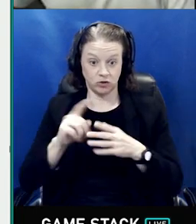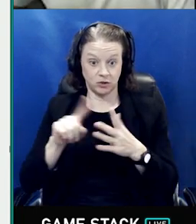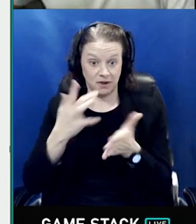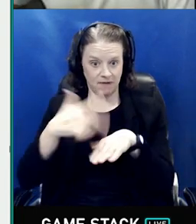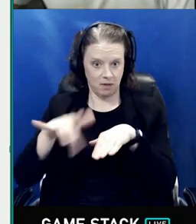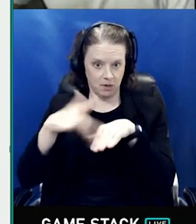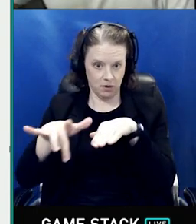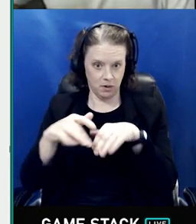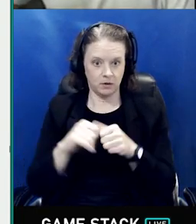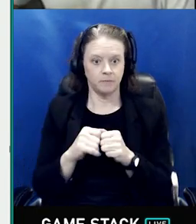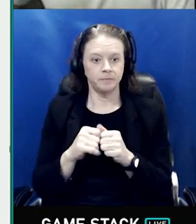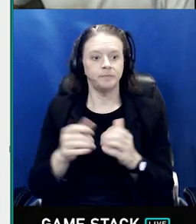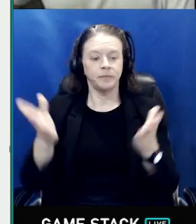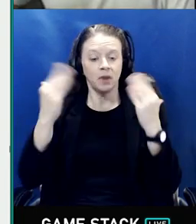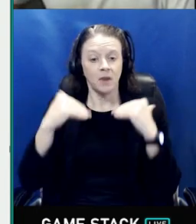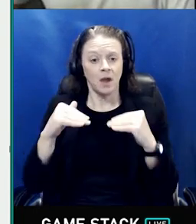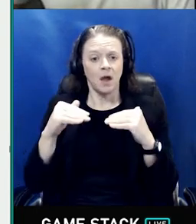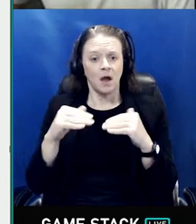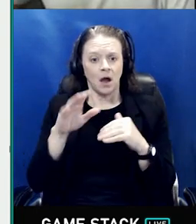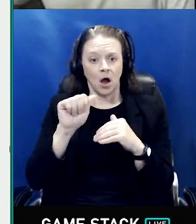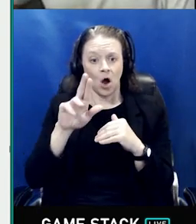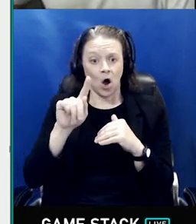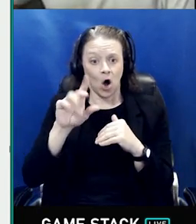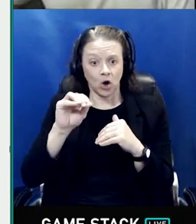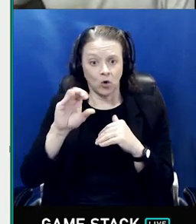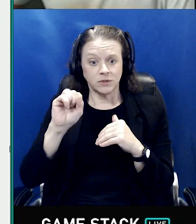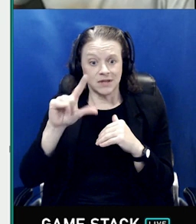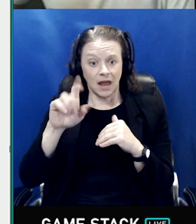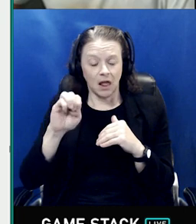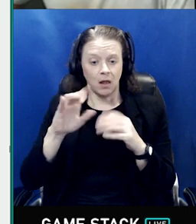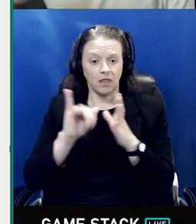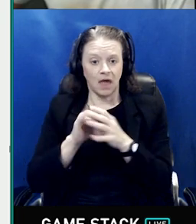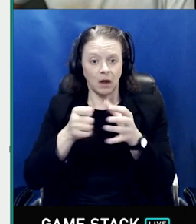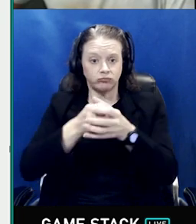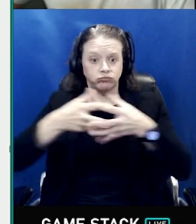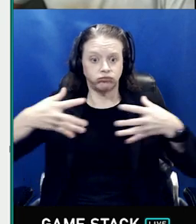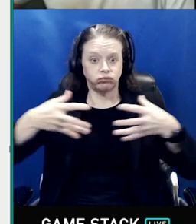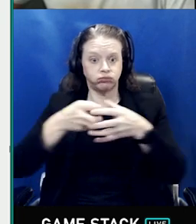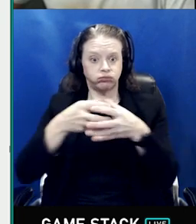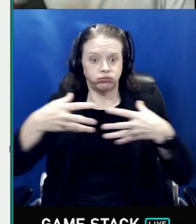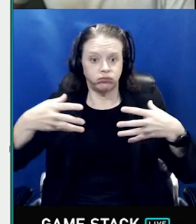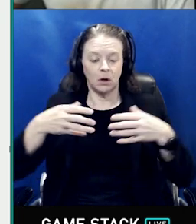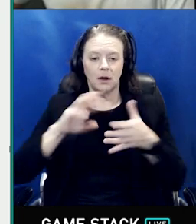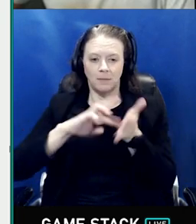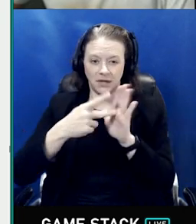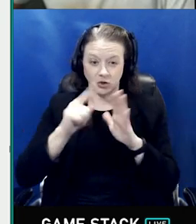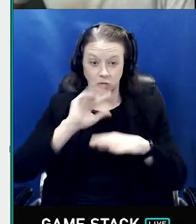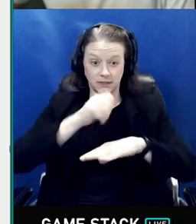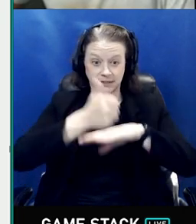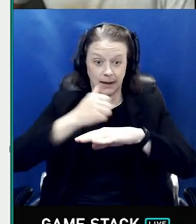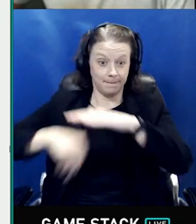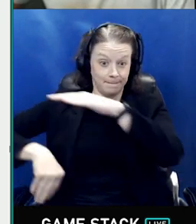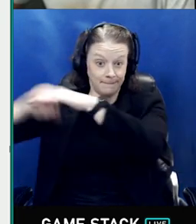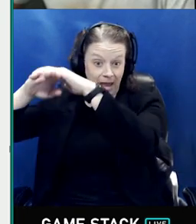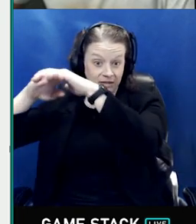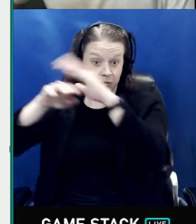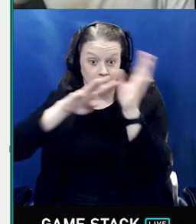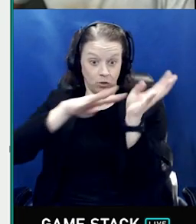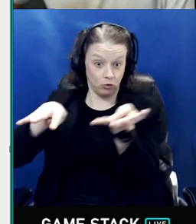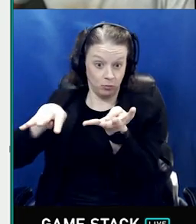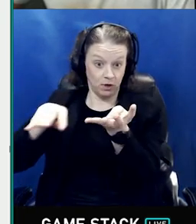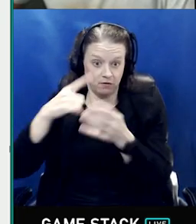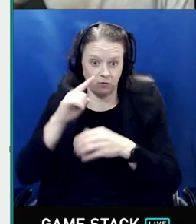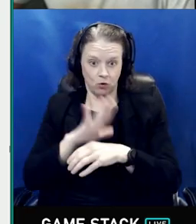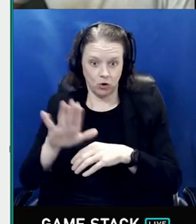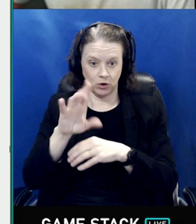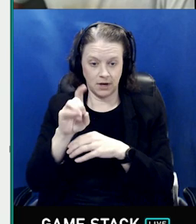the other hand, is different in that regard. When you use autoscale throughput, you set the maximum throughput for your database,